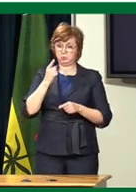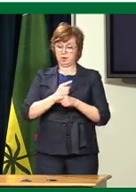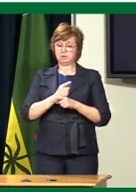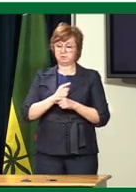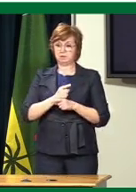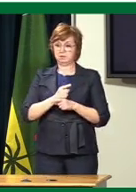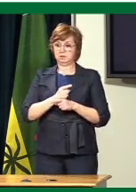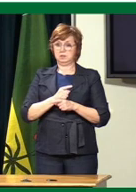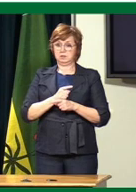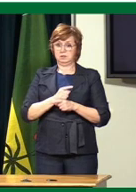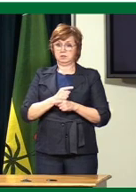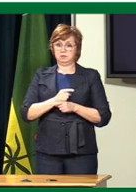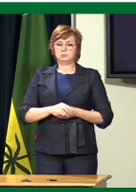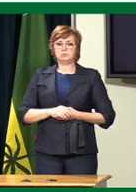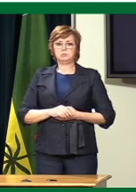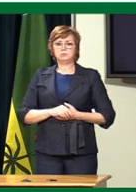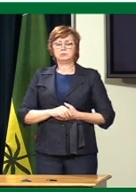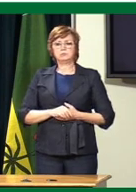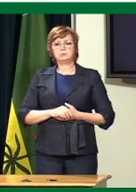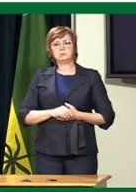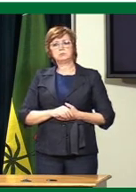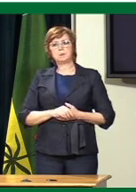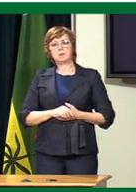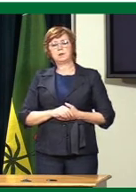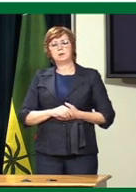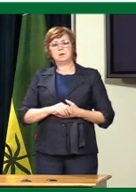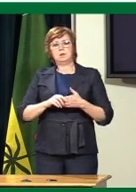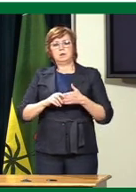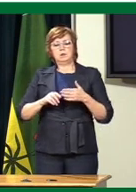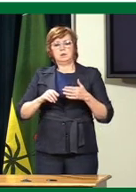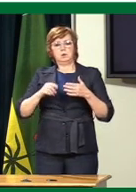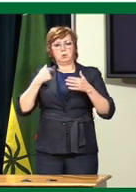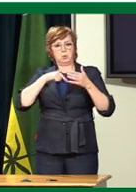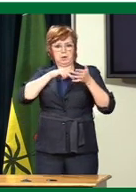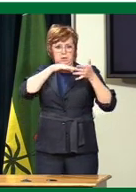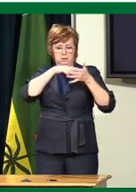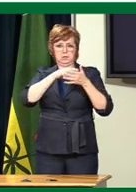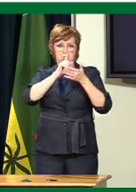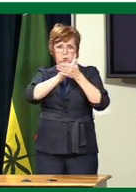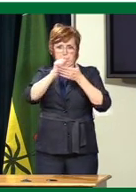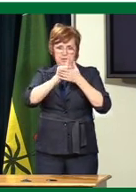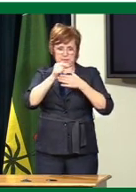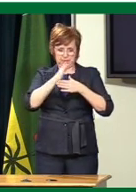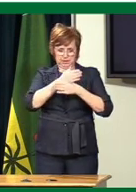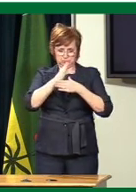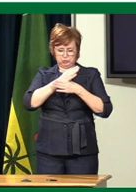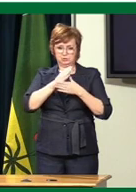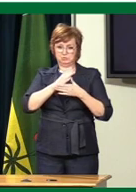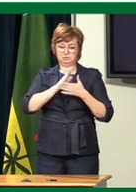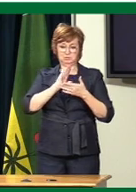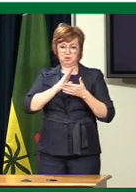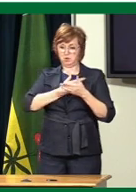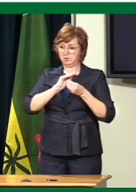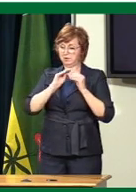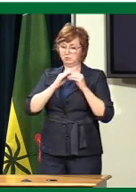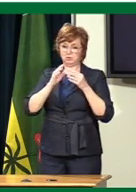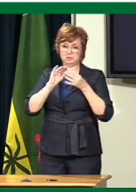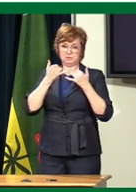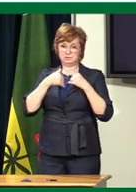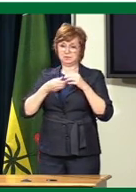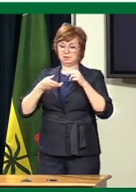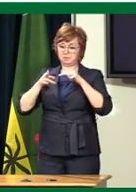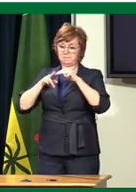must look at weekly averages, and all our indicators are still trending upwards. So our daily